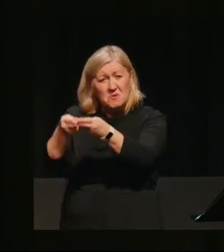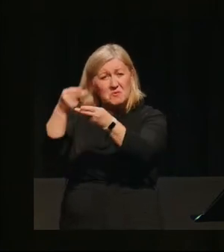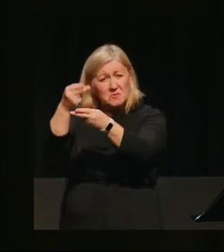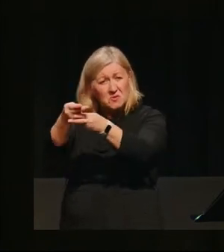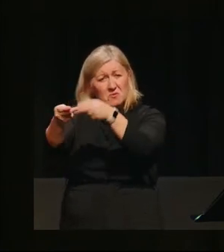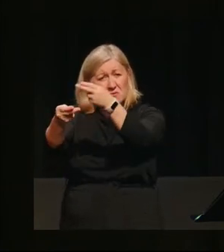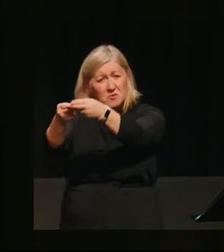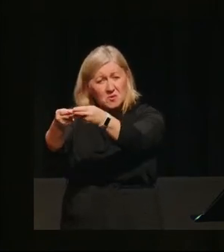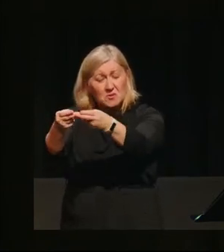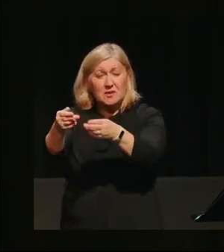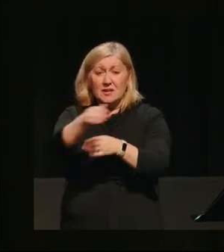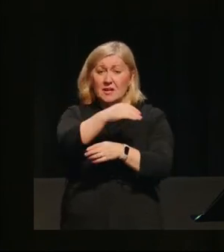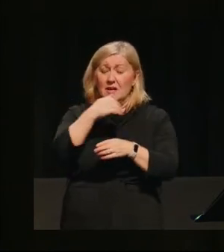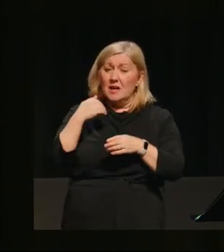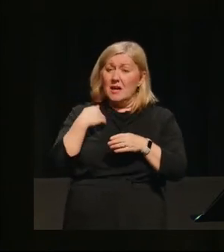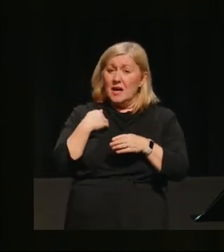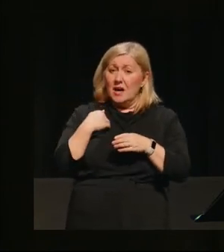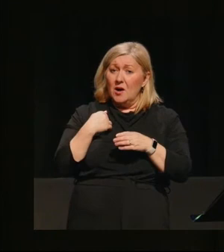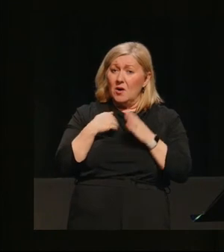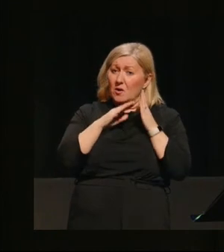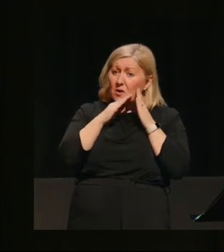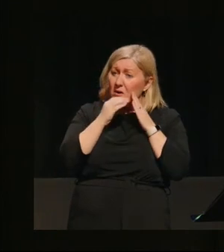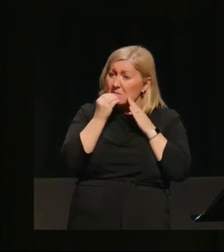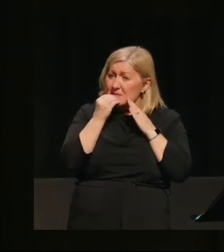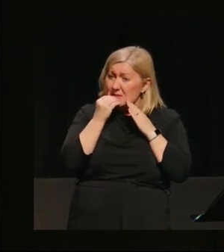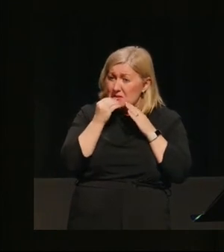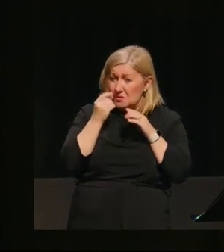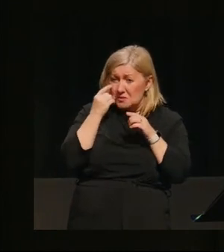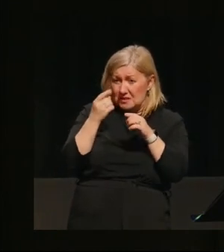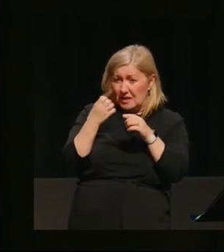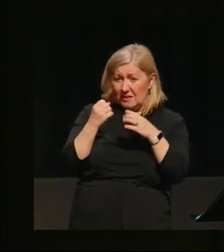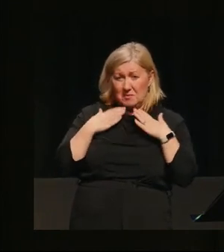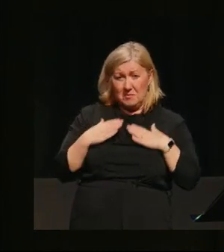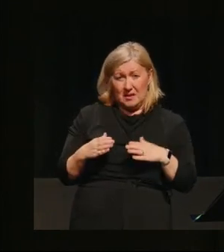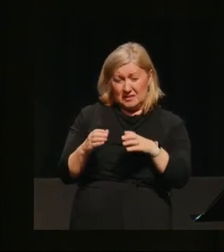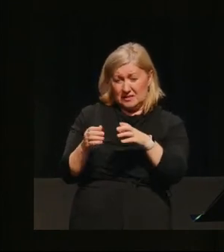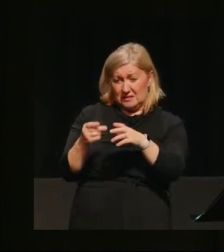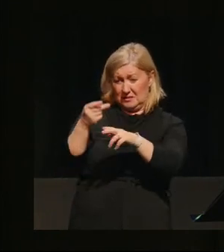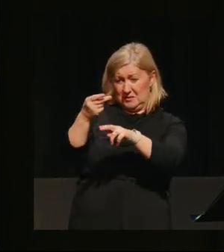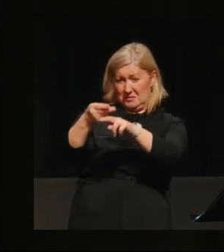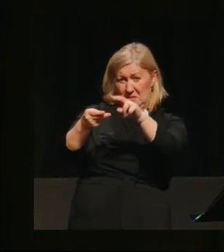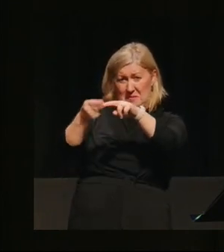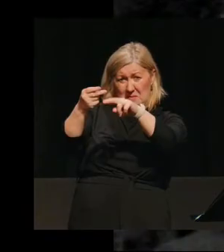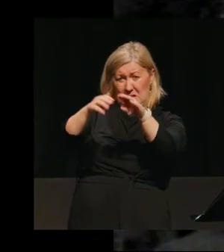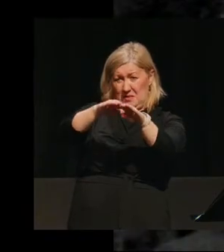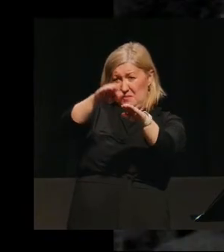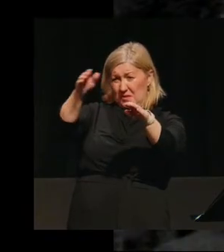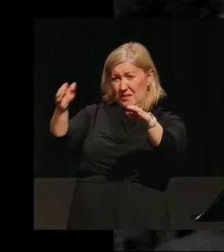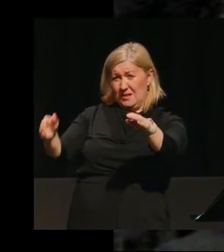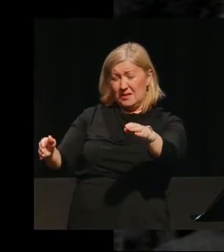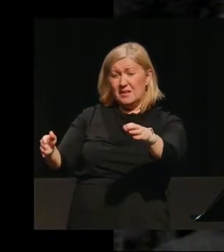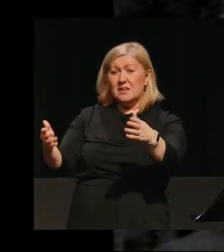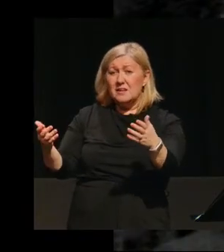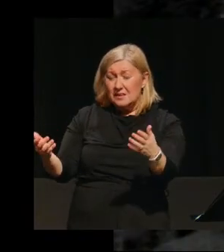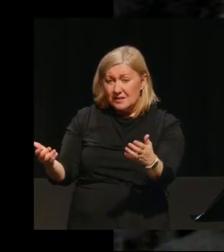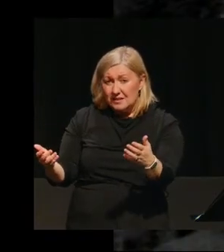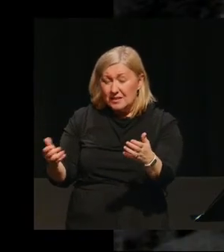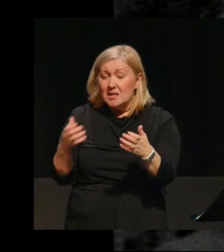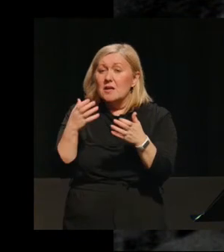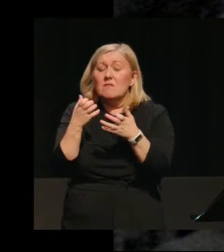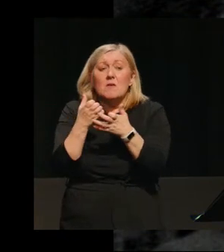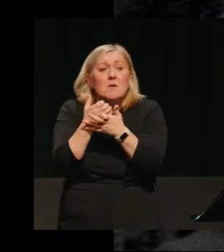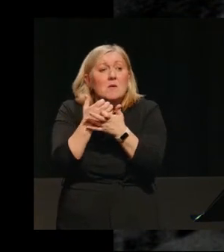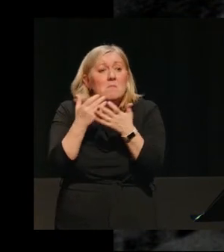piles of decomposing corpses. For many prisoners in Bergen-Belsen,